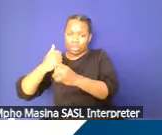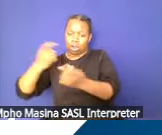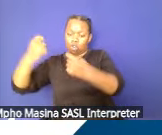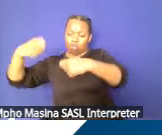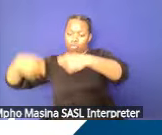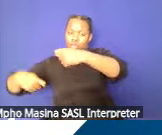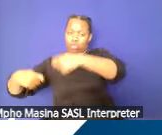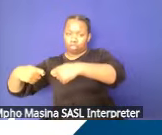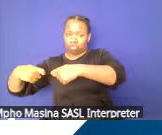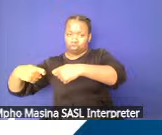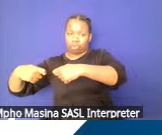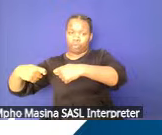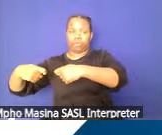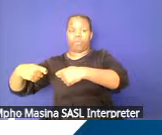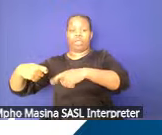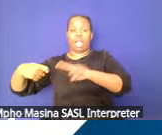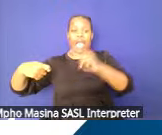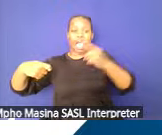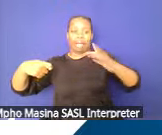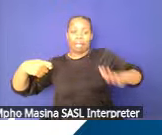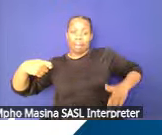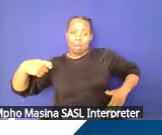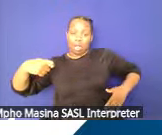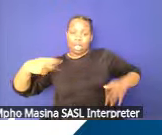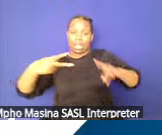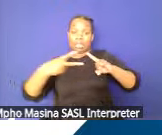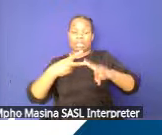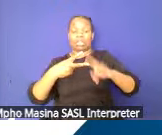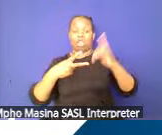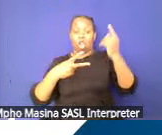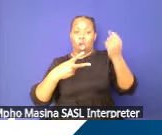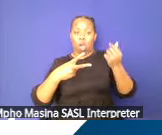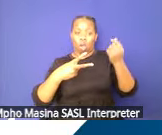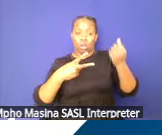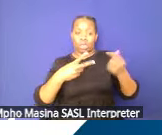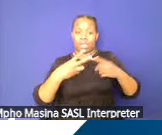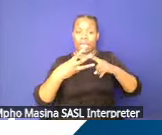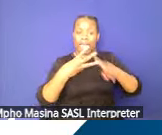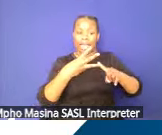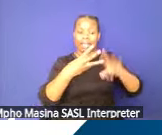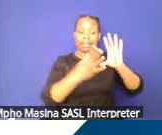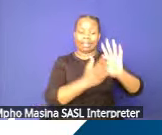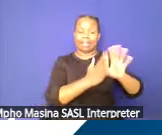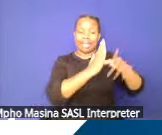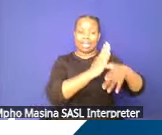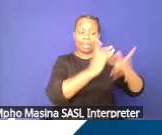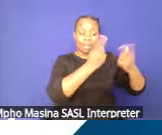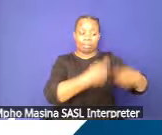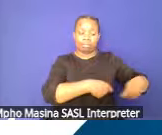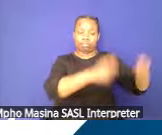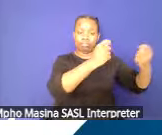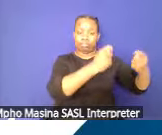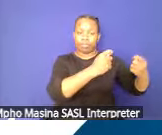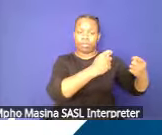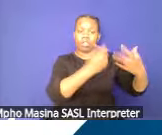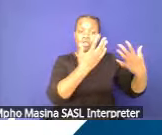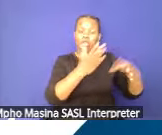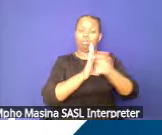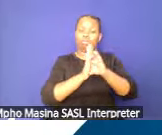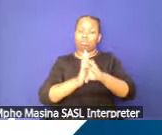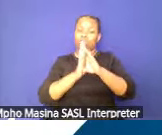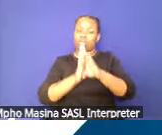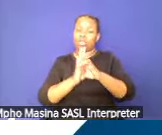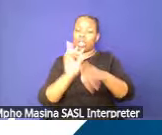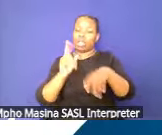the out-of-pocket medical costs, and your disability expenses. For example, your personal